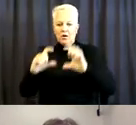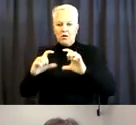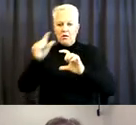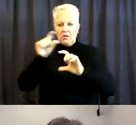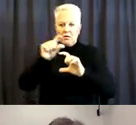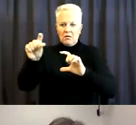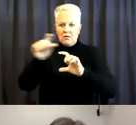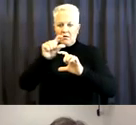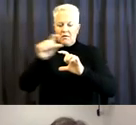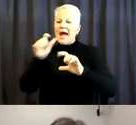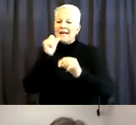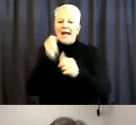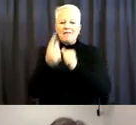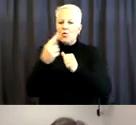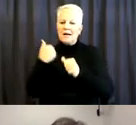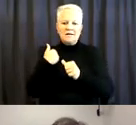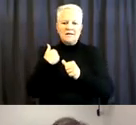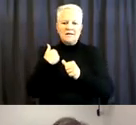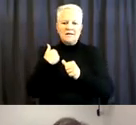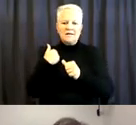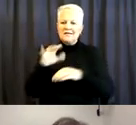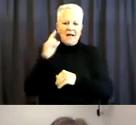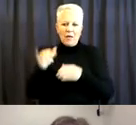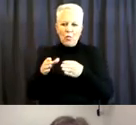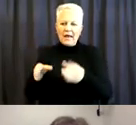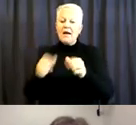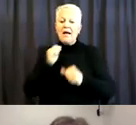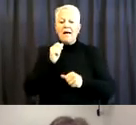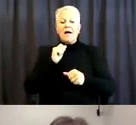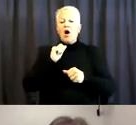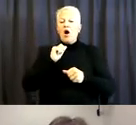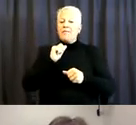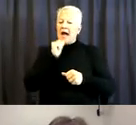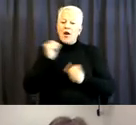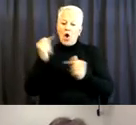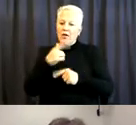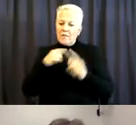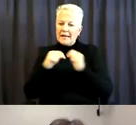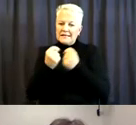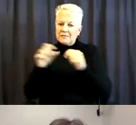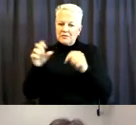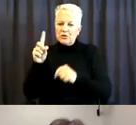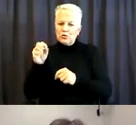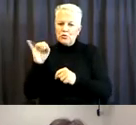Not everybody does it that way, and not all of my teams do it that way.